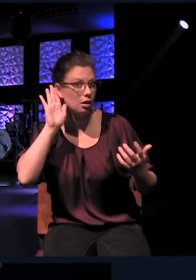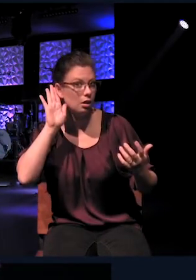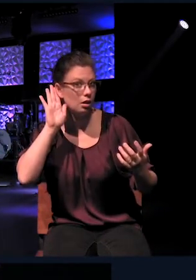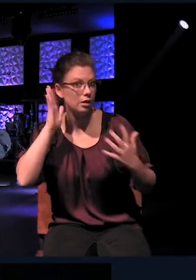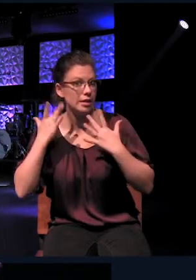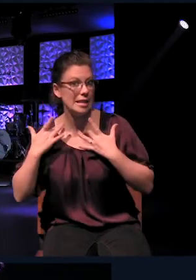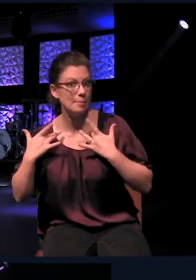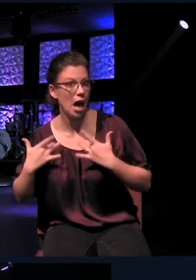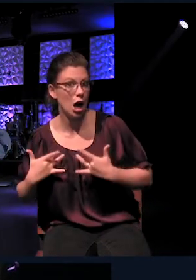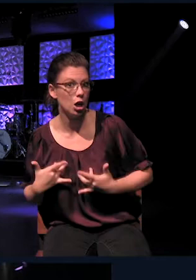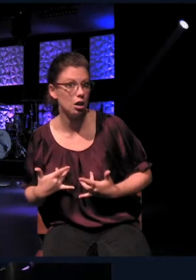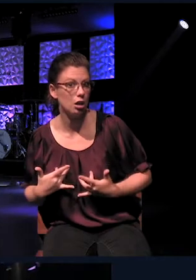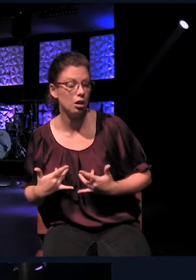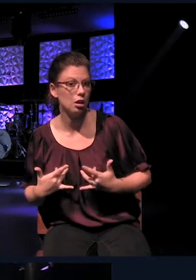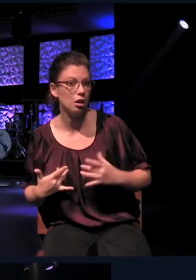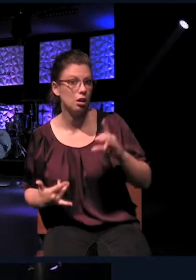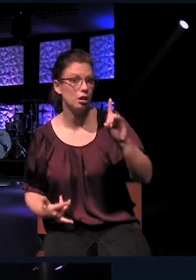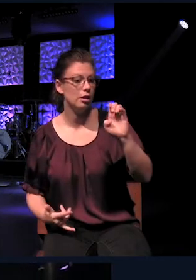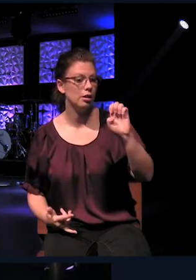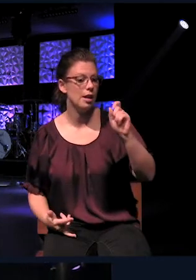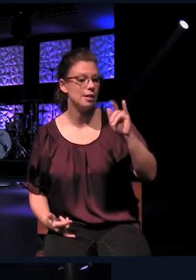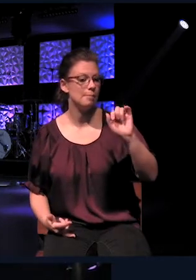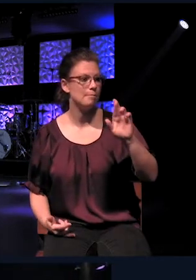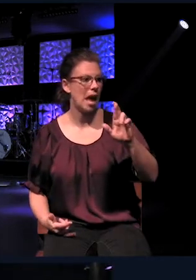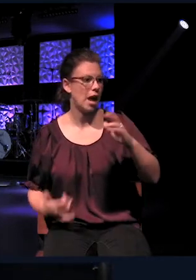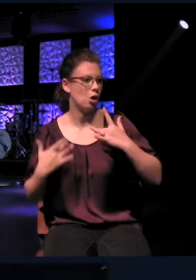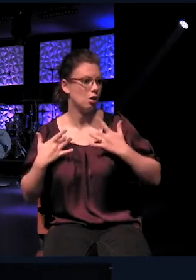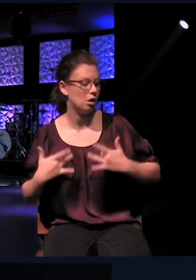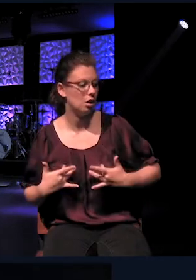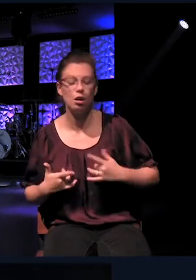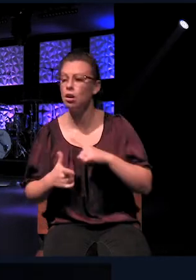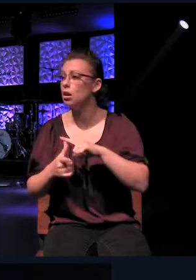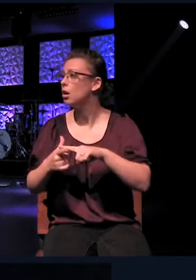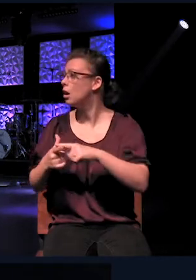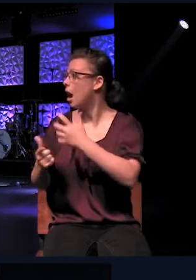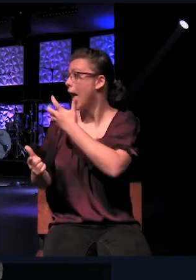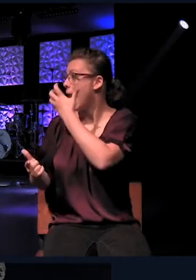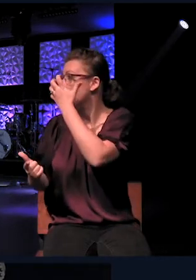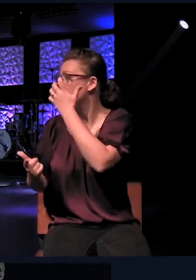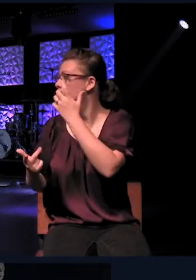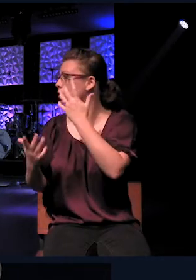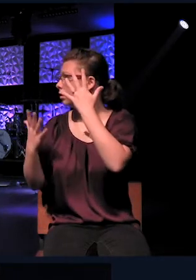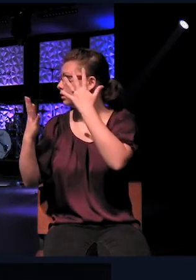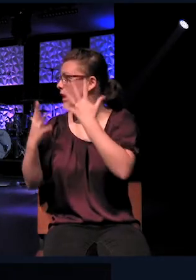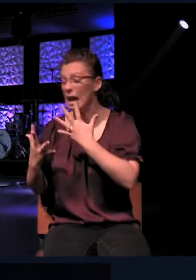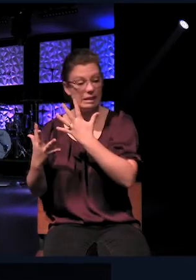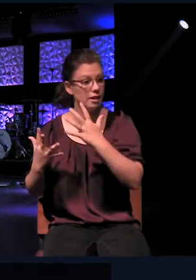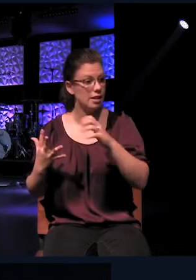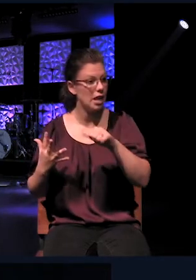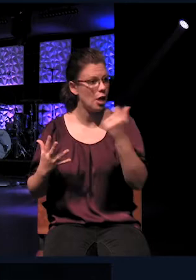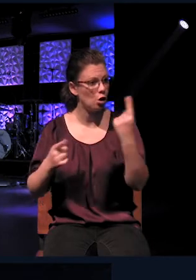Despair. What was over here? Anger, sadness, anything else?